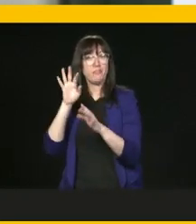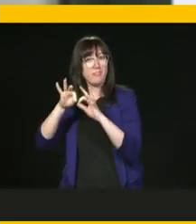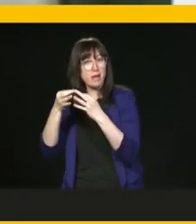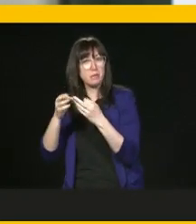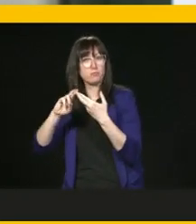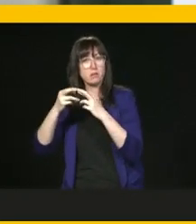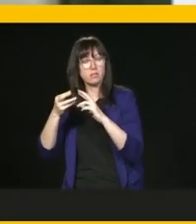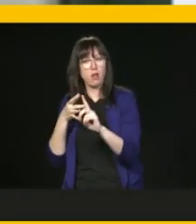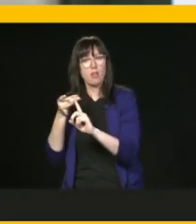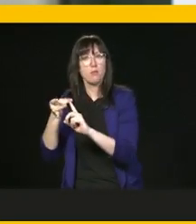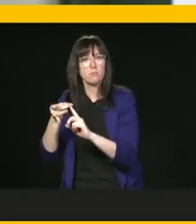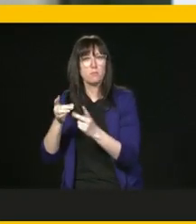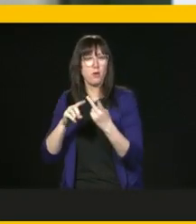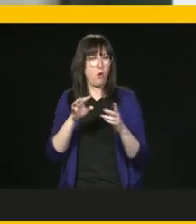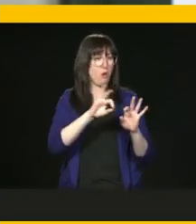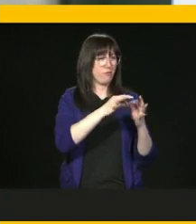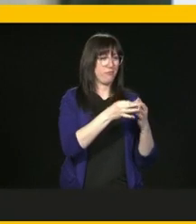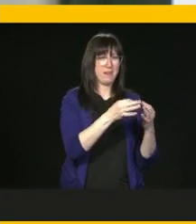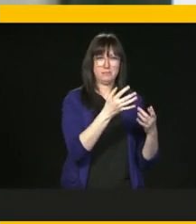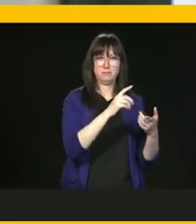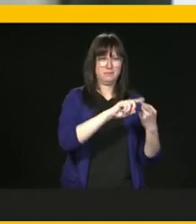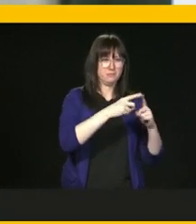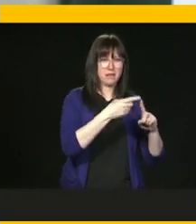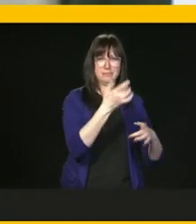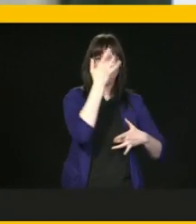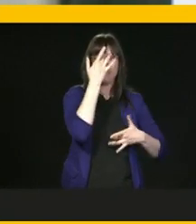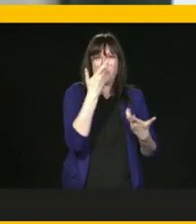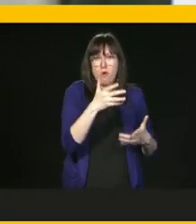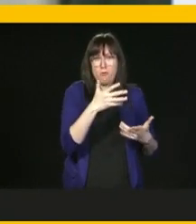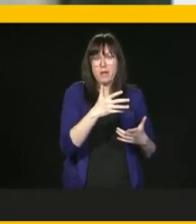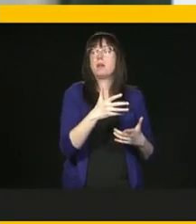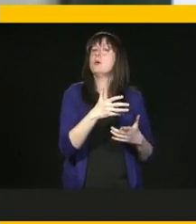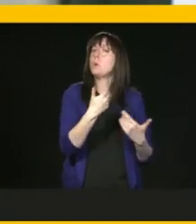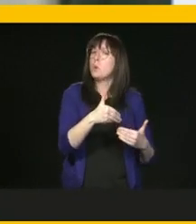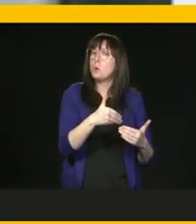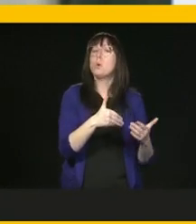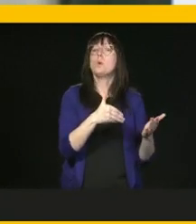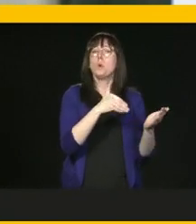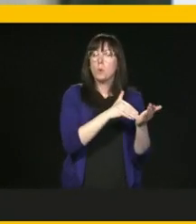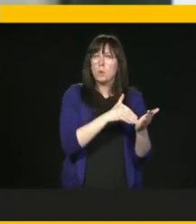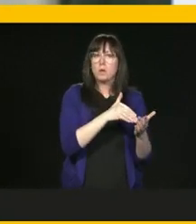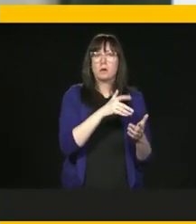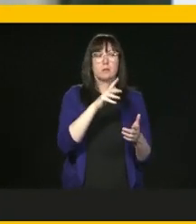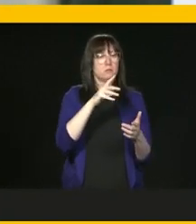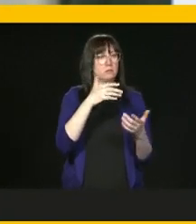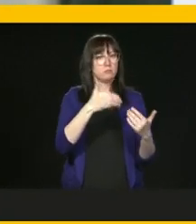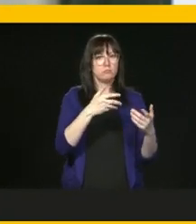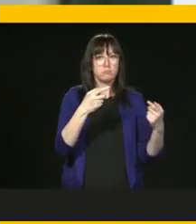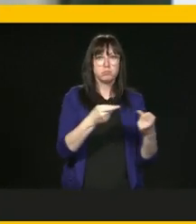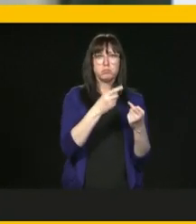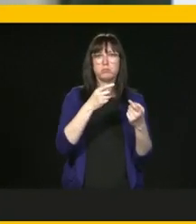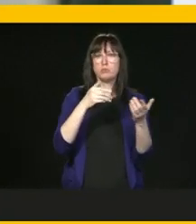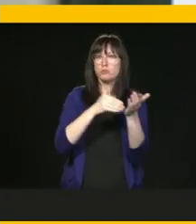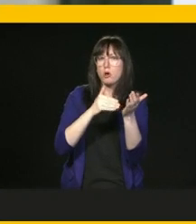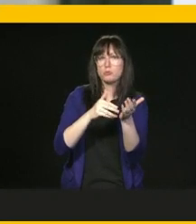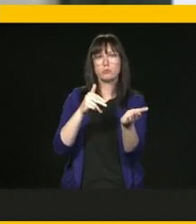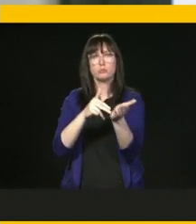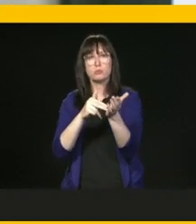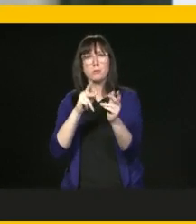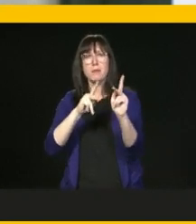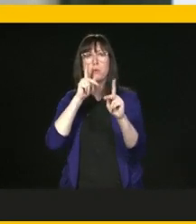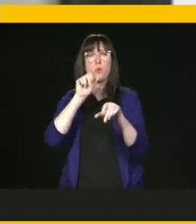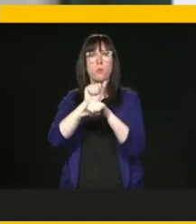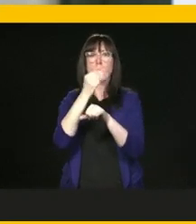friend with a pre-existing condition. Our nurses and doctors on the front lines, our workers